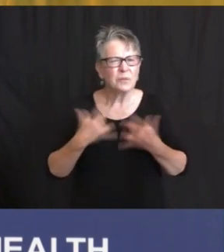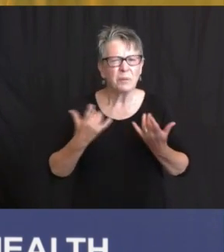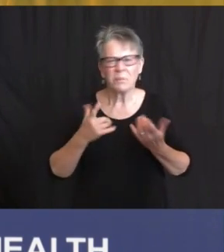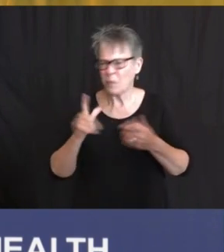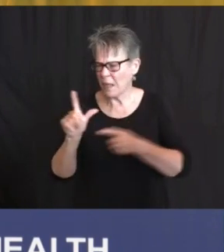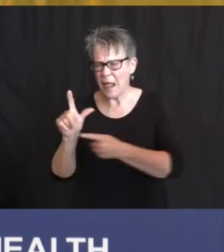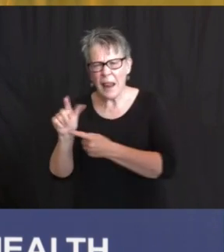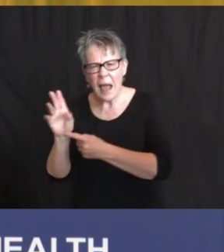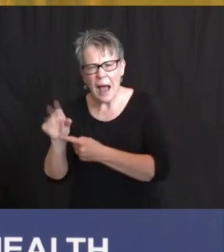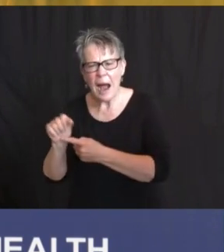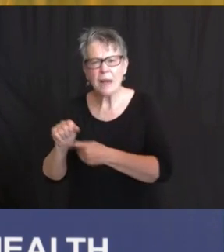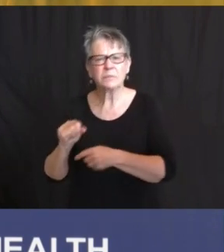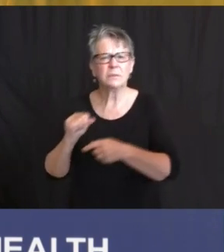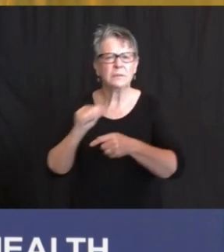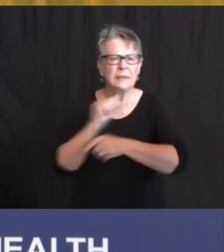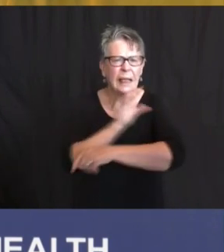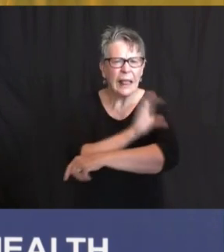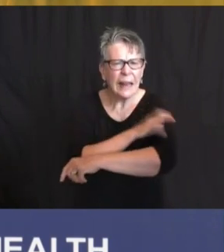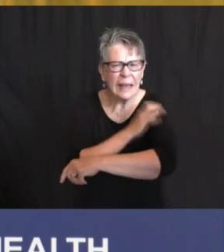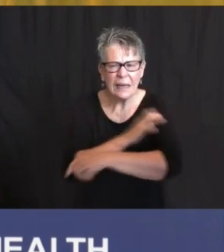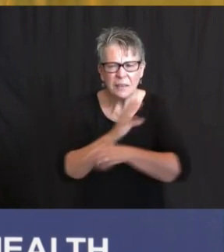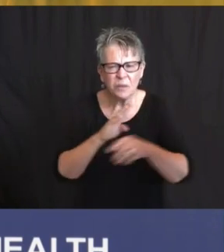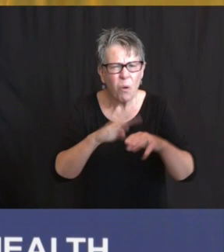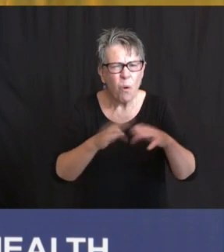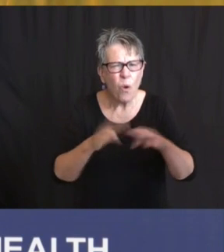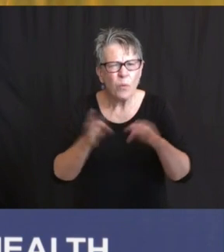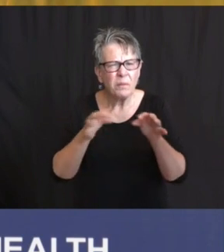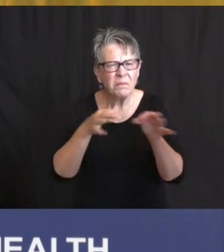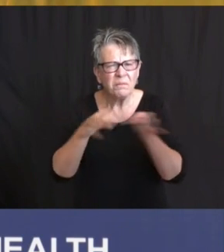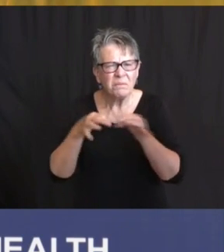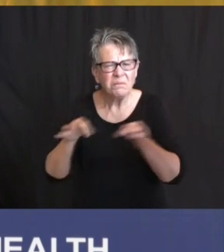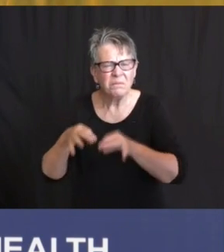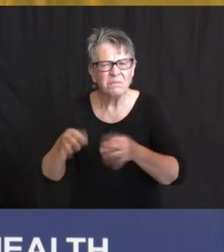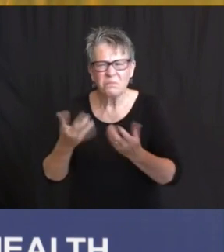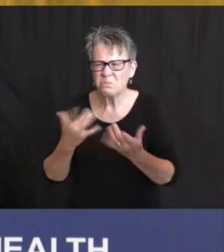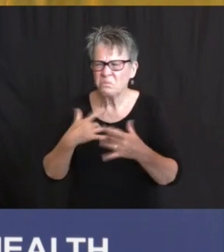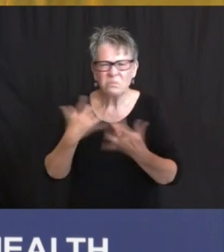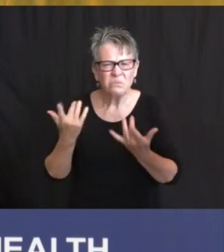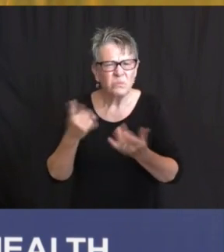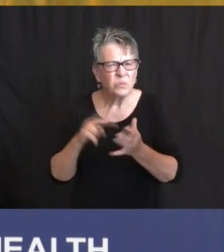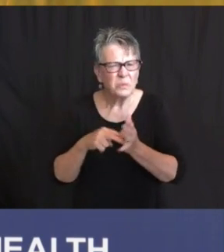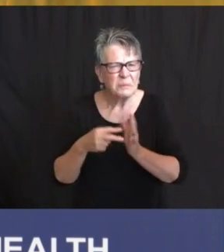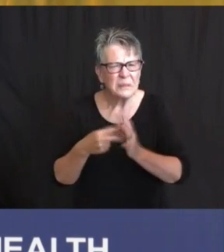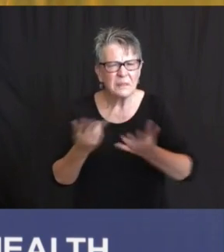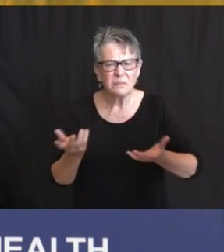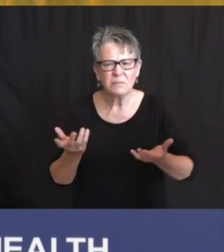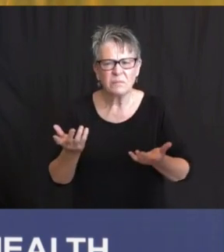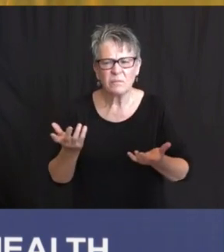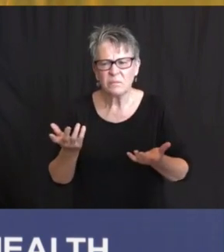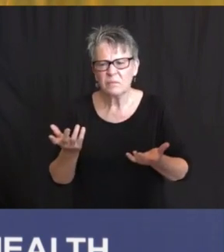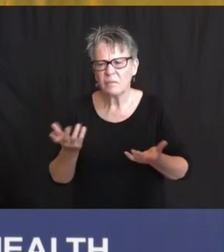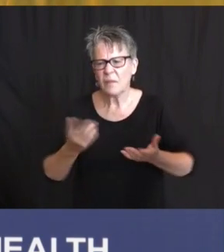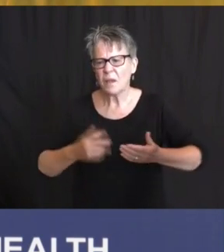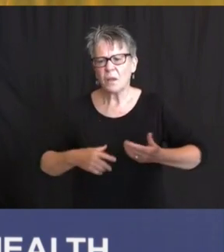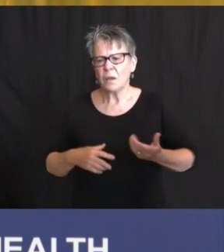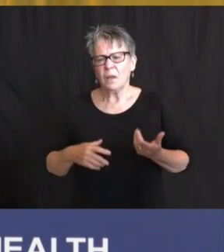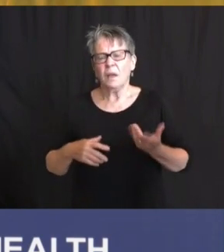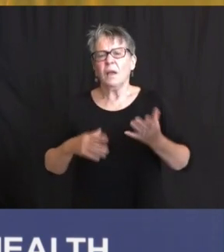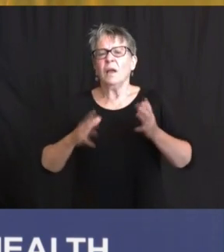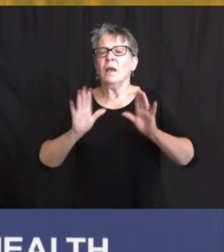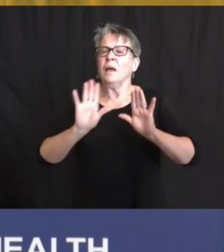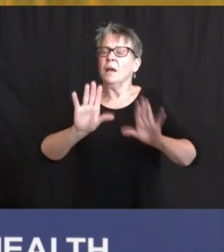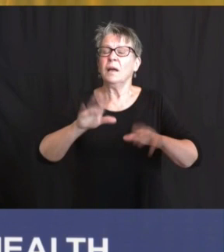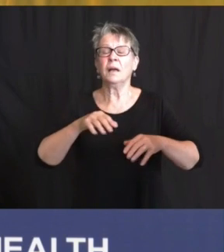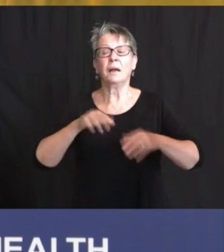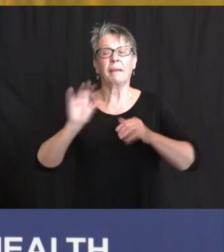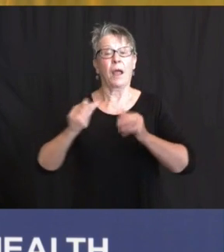any legislators. Yeah, again, no comment on the lawsuit. Our MO, and Judy can talk about health, but certainly in the